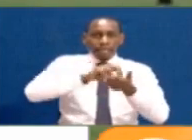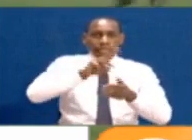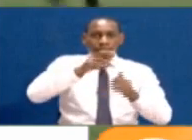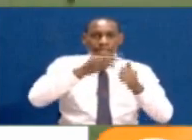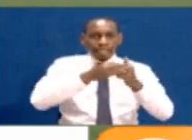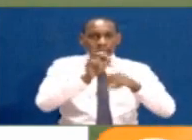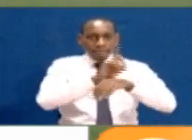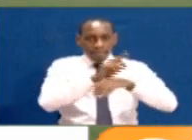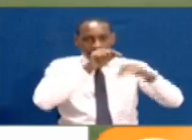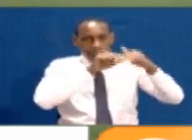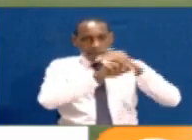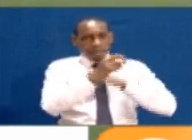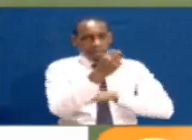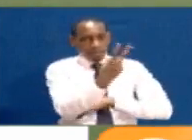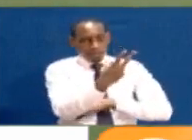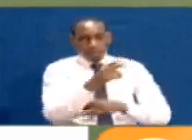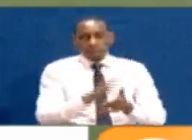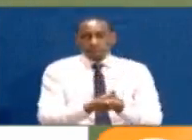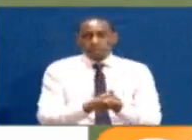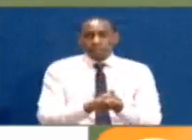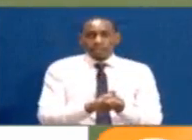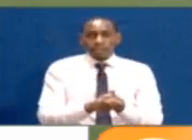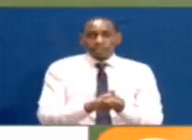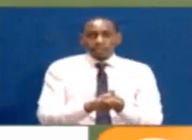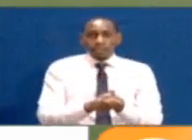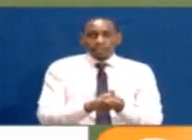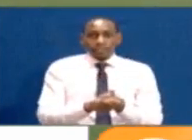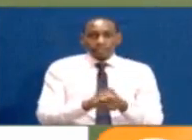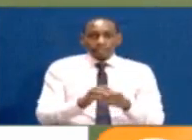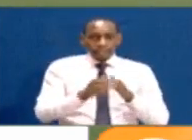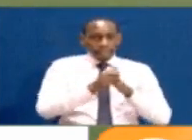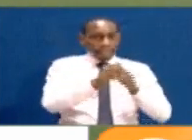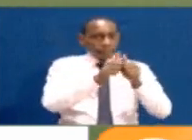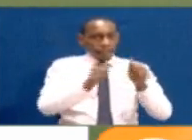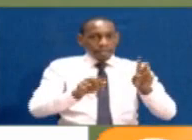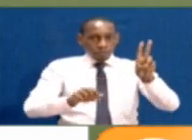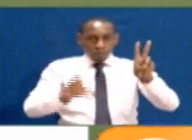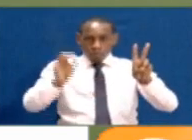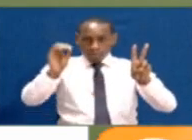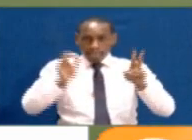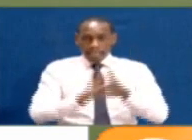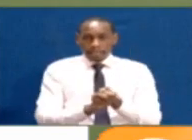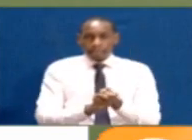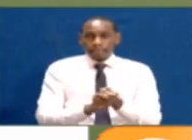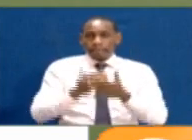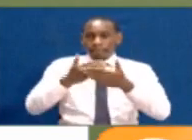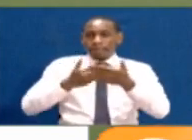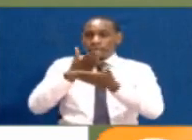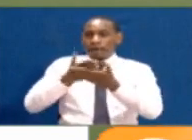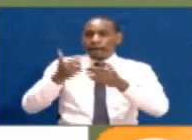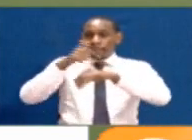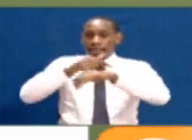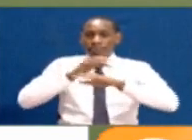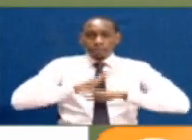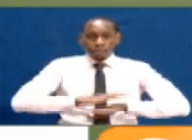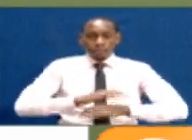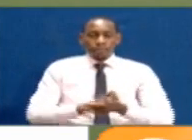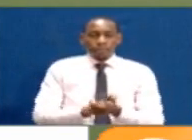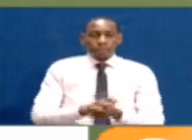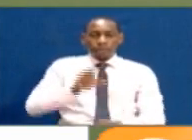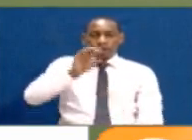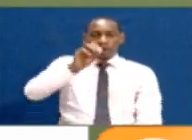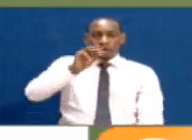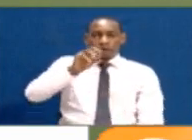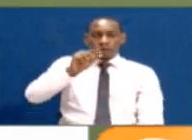lobbing the goal keeper into a comfortable 2-0 lead into the halftime break. David Omondi